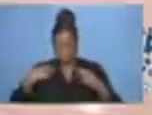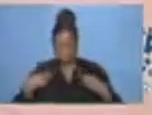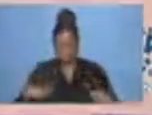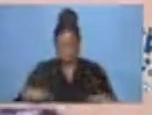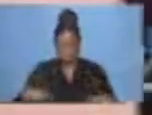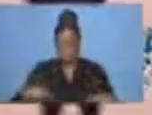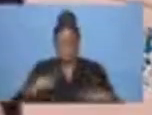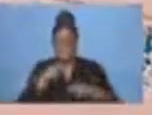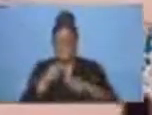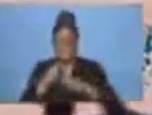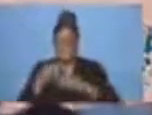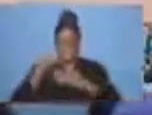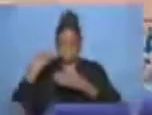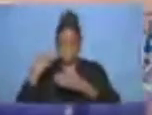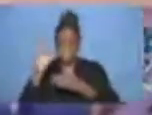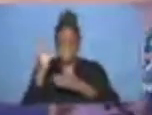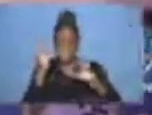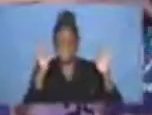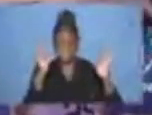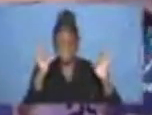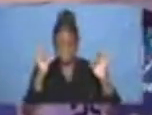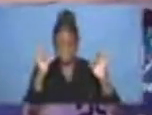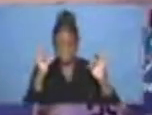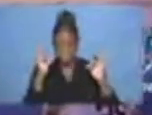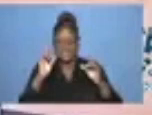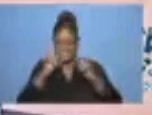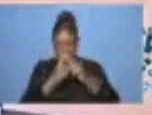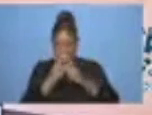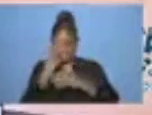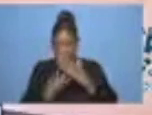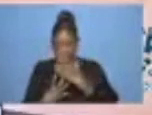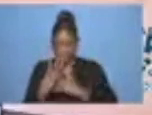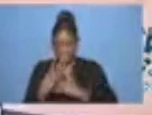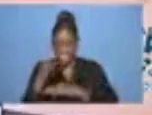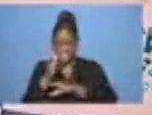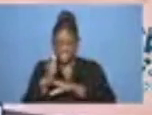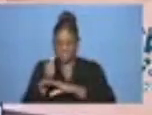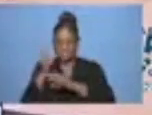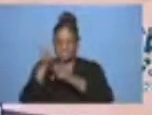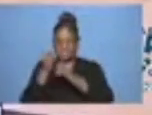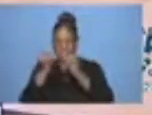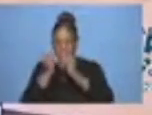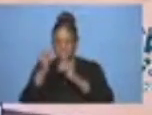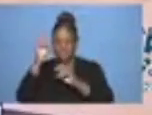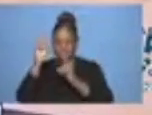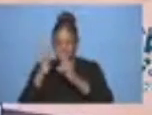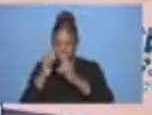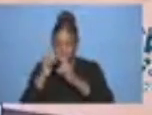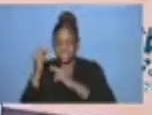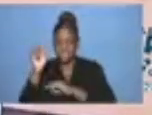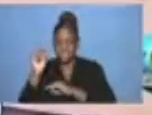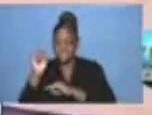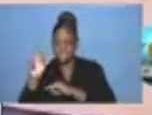trailed 19-18 after one. Second quarter, Argentina outscored the Bahamas 23-12 and